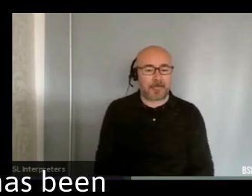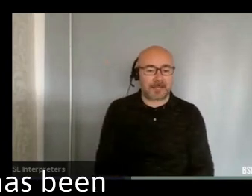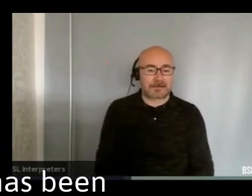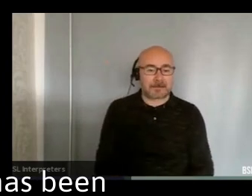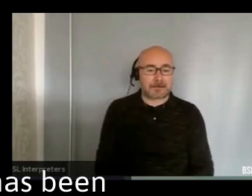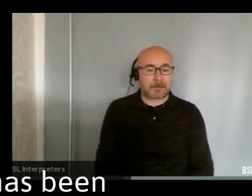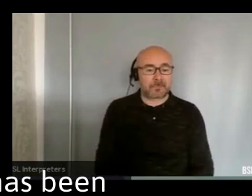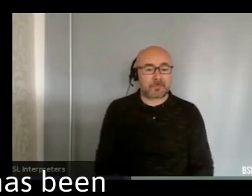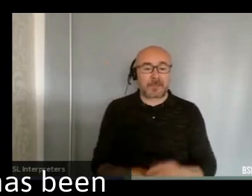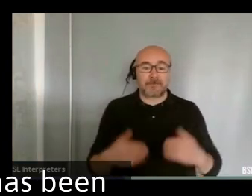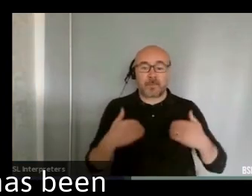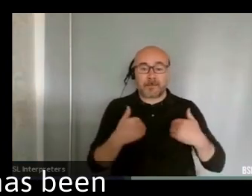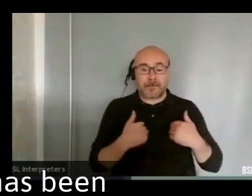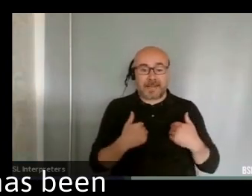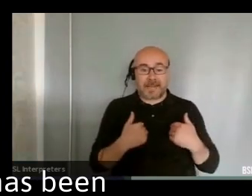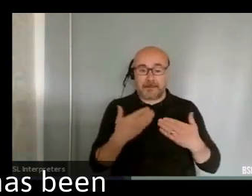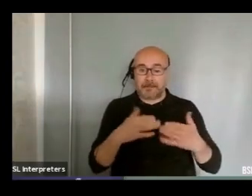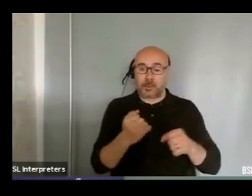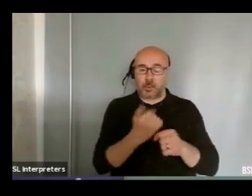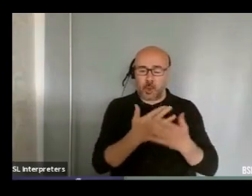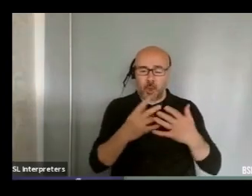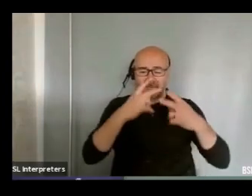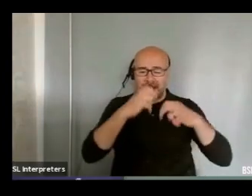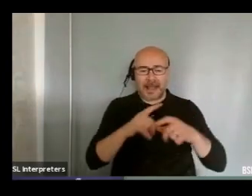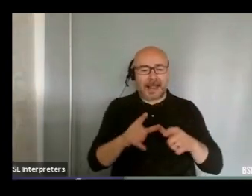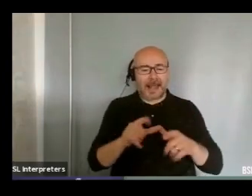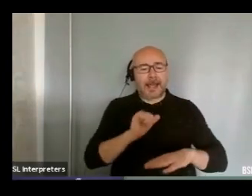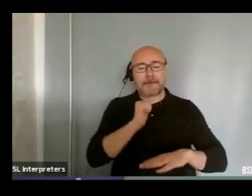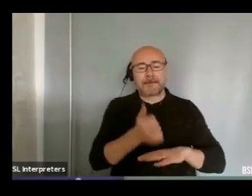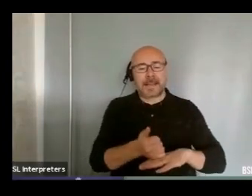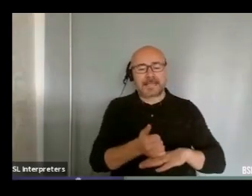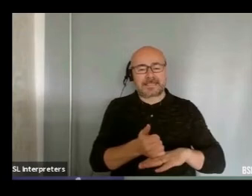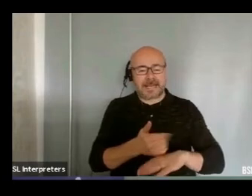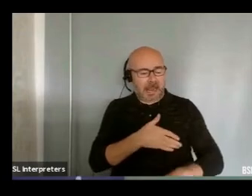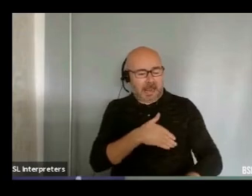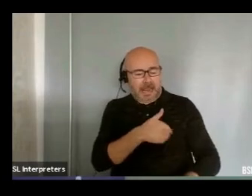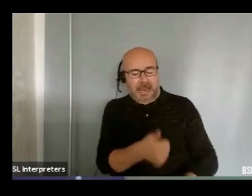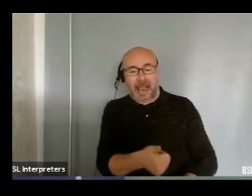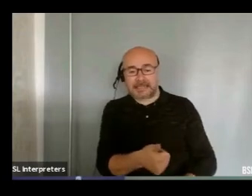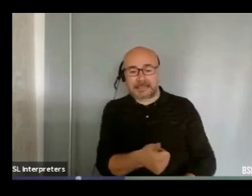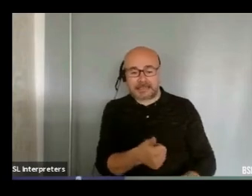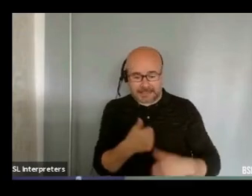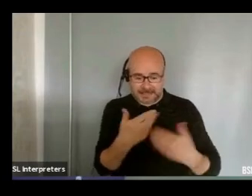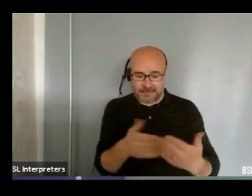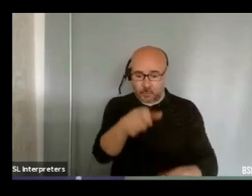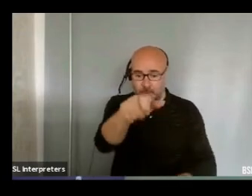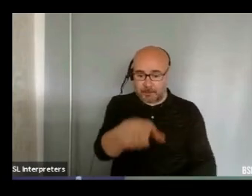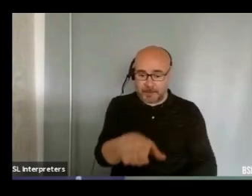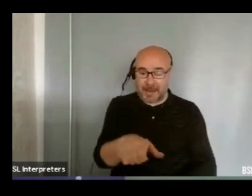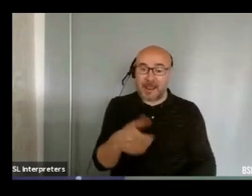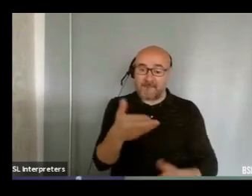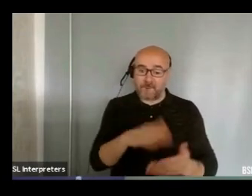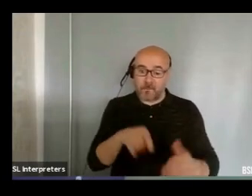on basic acts of kindness. Basic acts of kindness can lead to faster wound healing, reduced pain